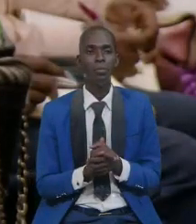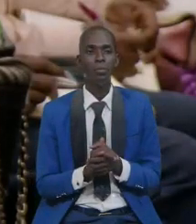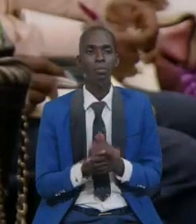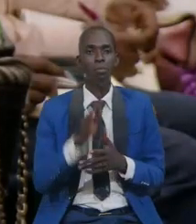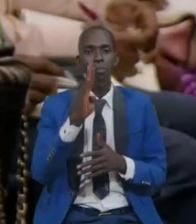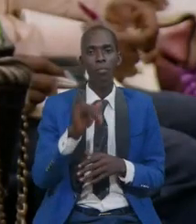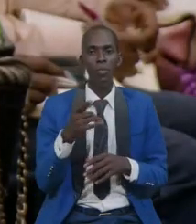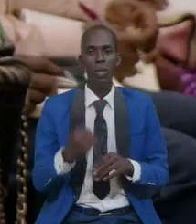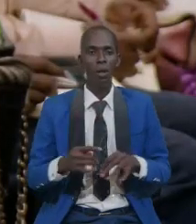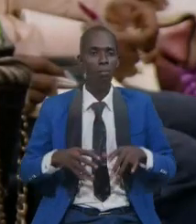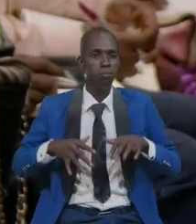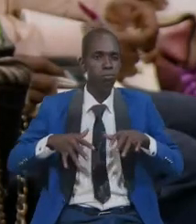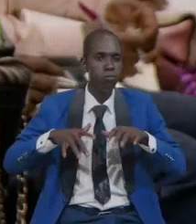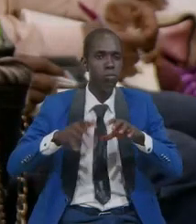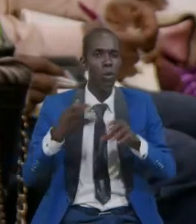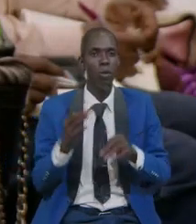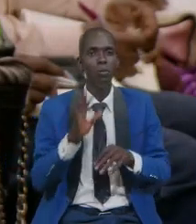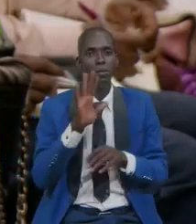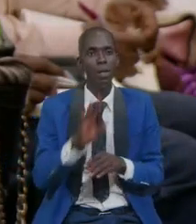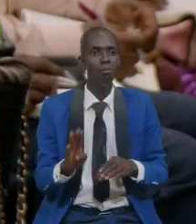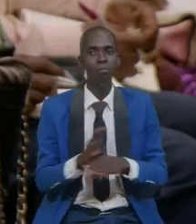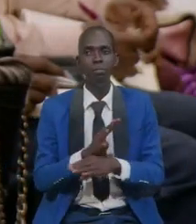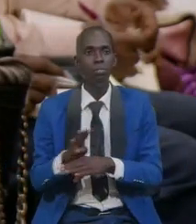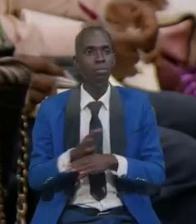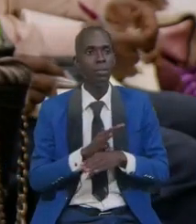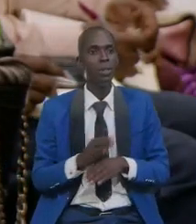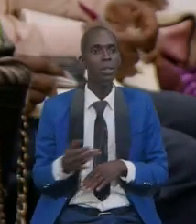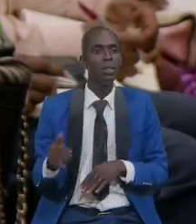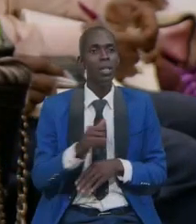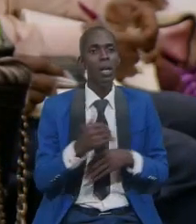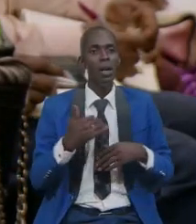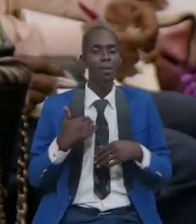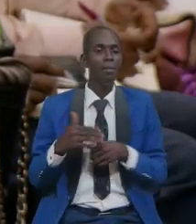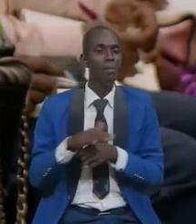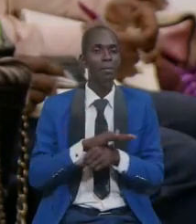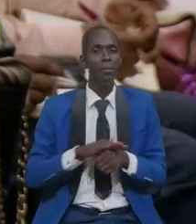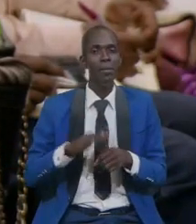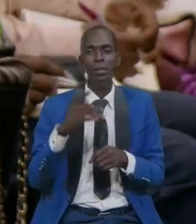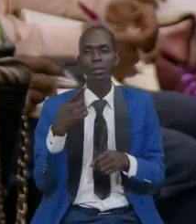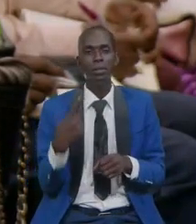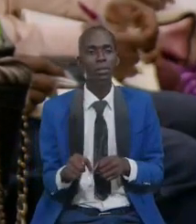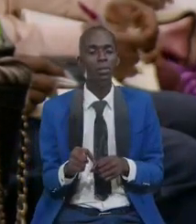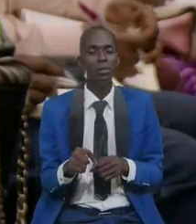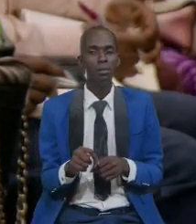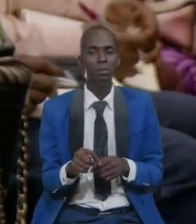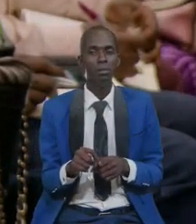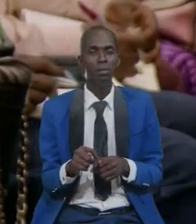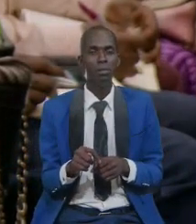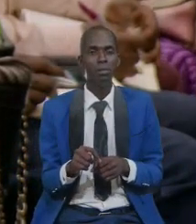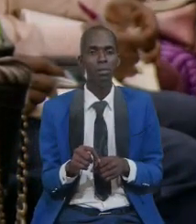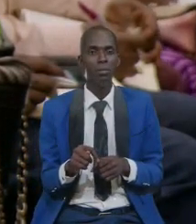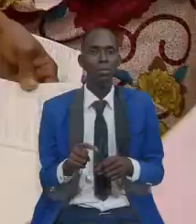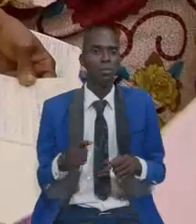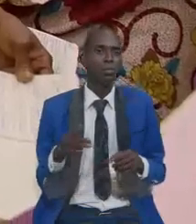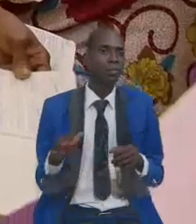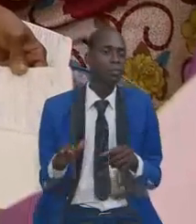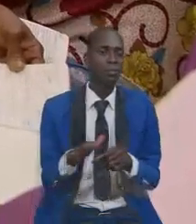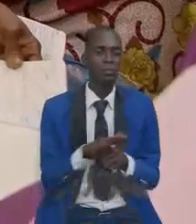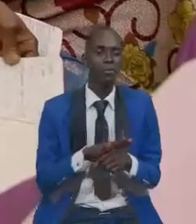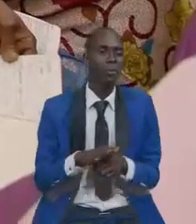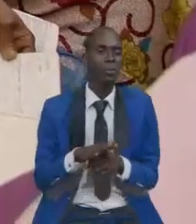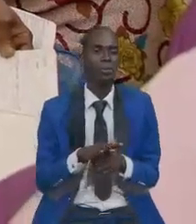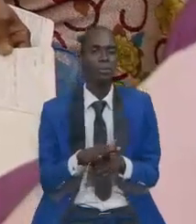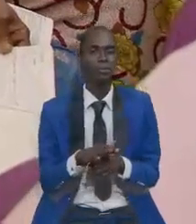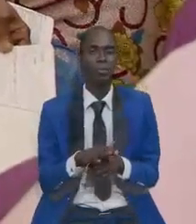the multitude of thy merchandise, they have filled the field, they have filled